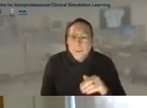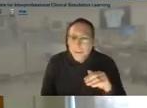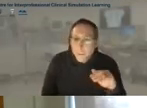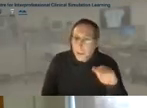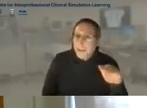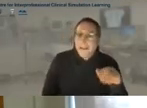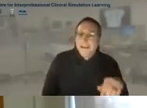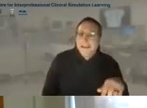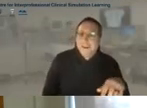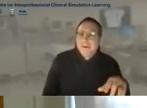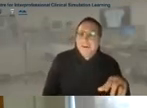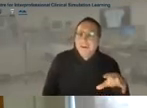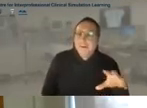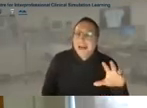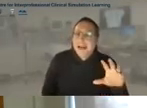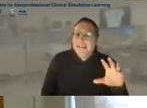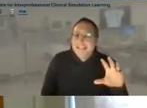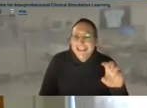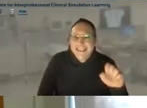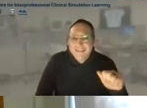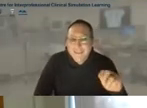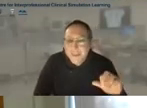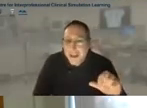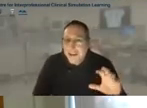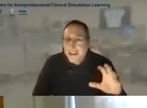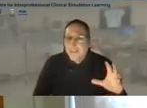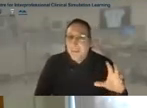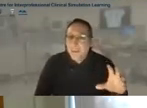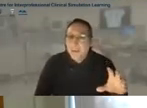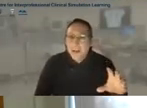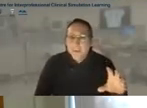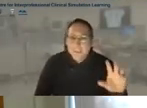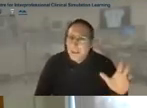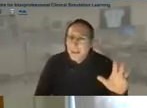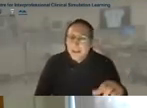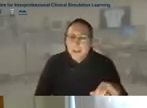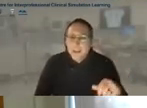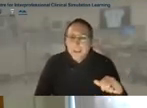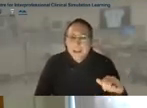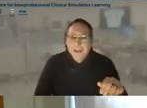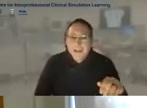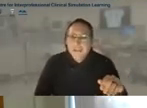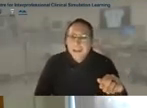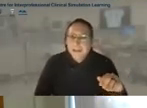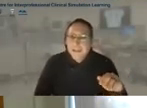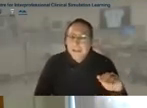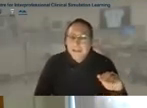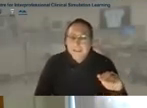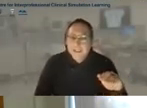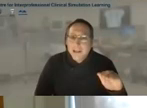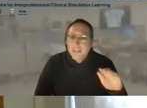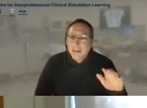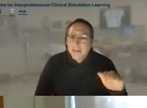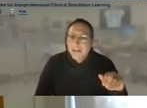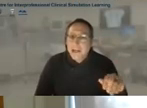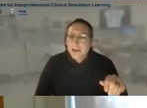and in the world and what whose lands you're on, and maybe where you came from. If you want to make an acknowledgement,